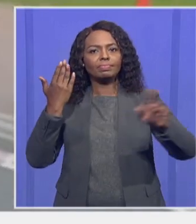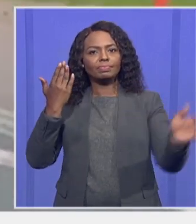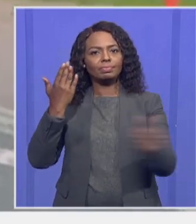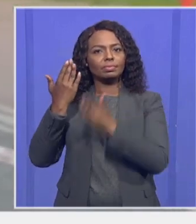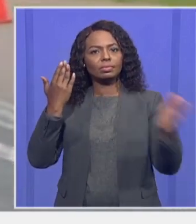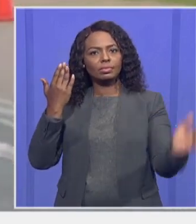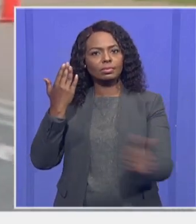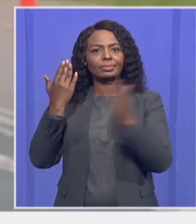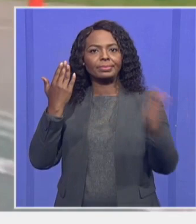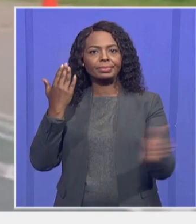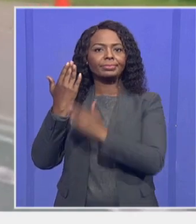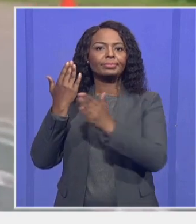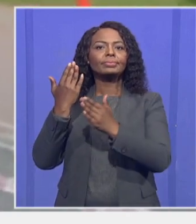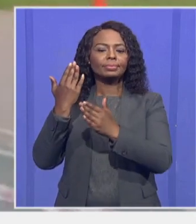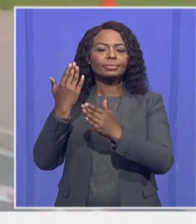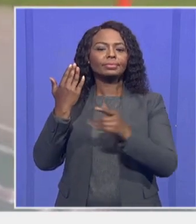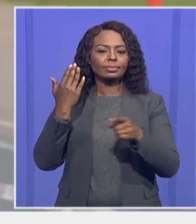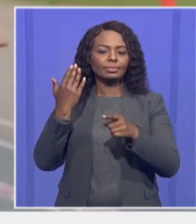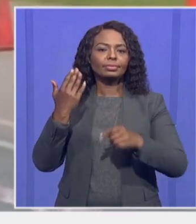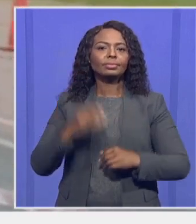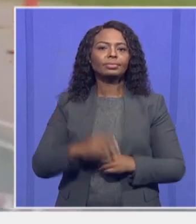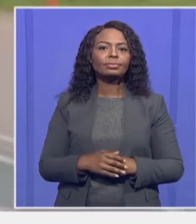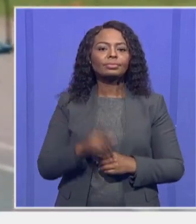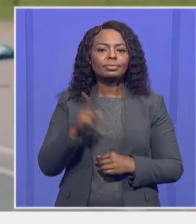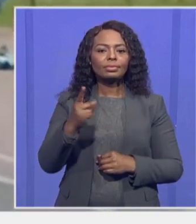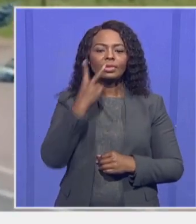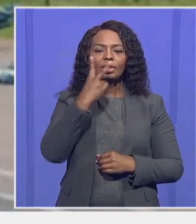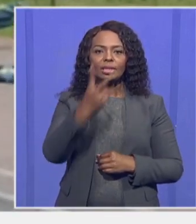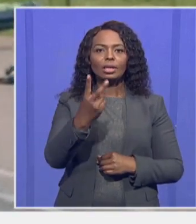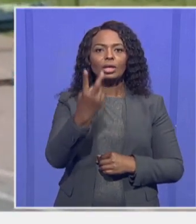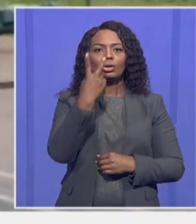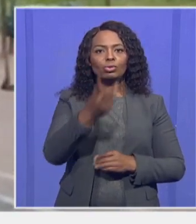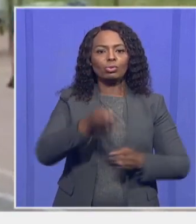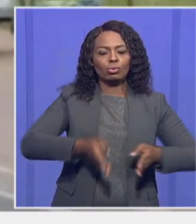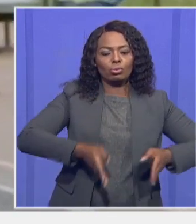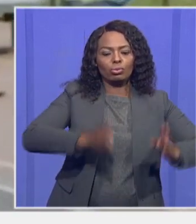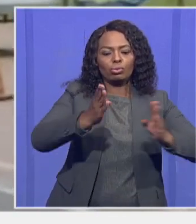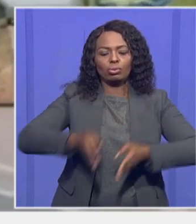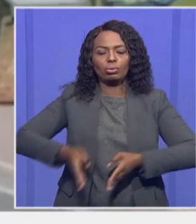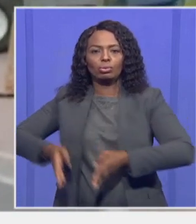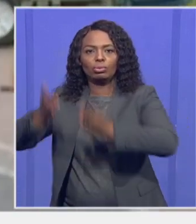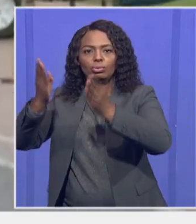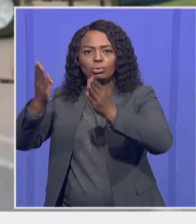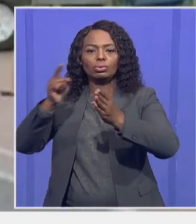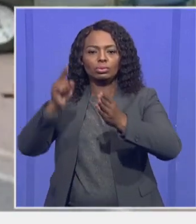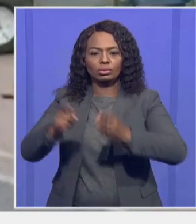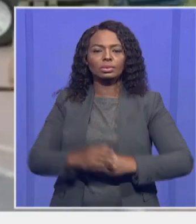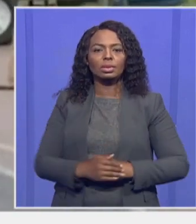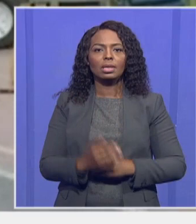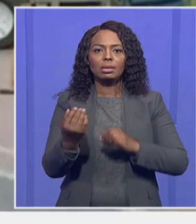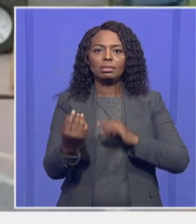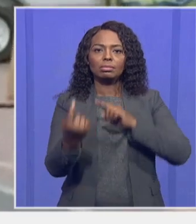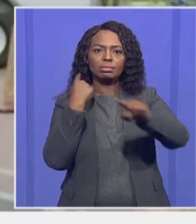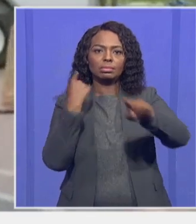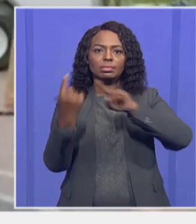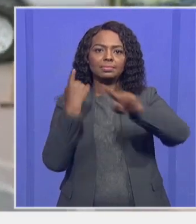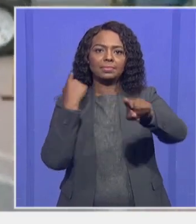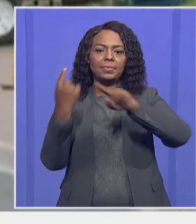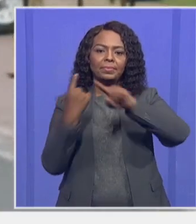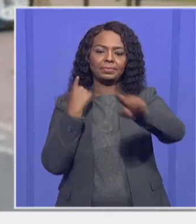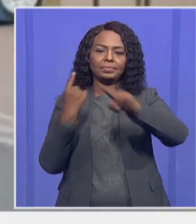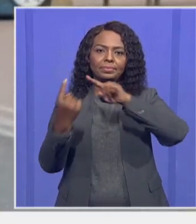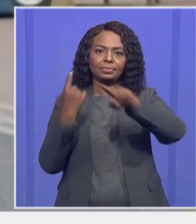earlier from the visuals, this is a two-way road going up and down. So yeah, motorists